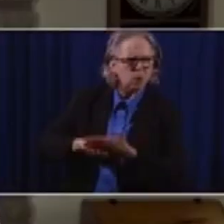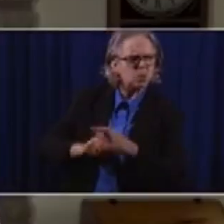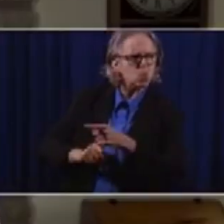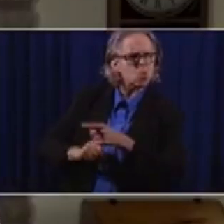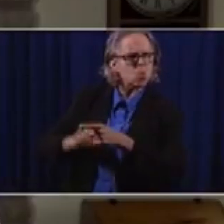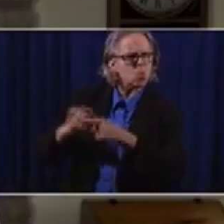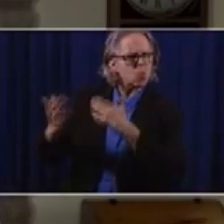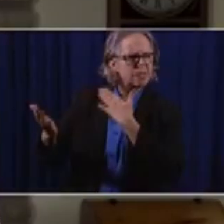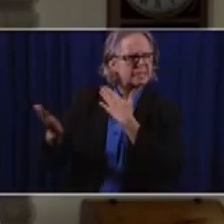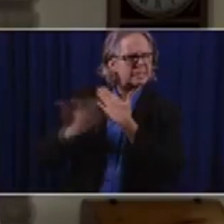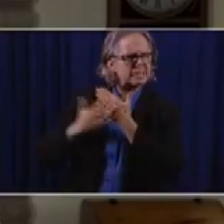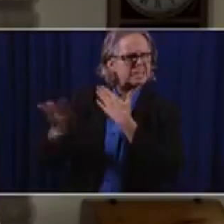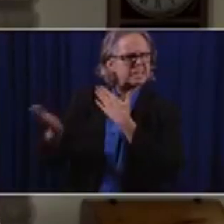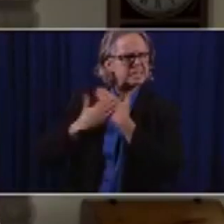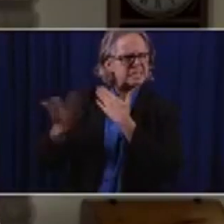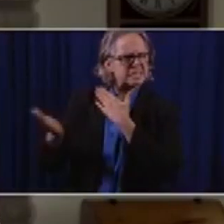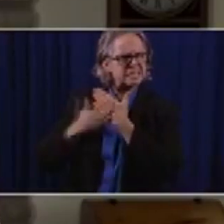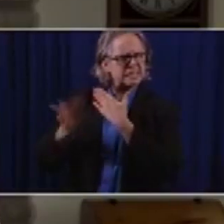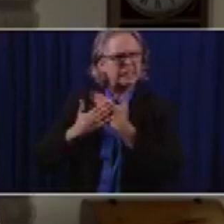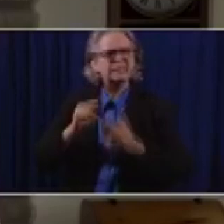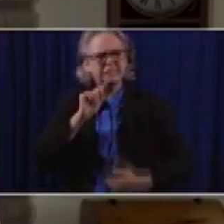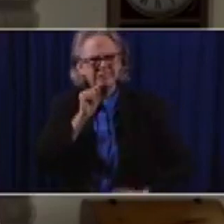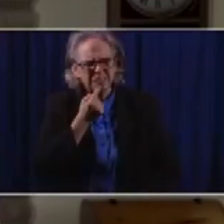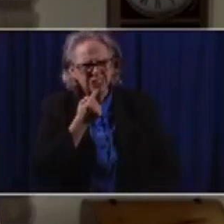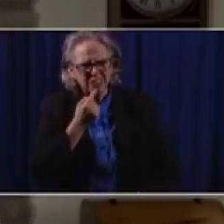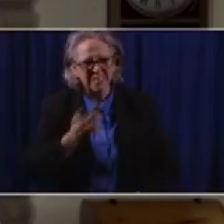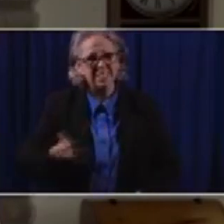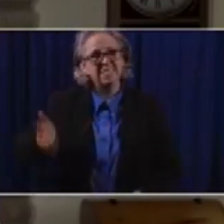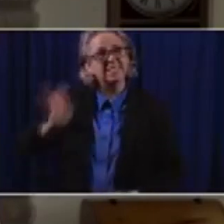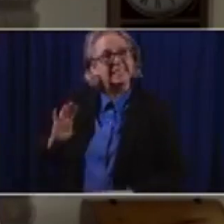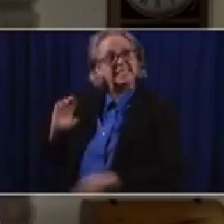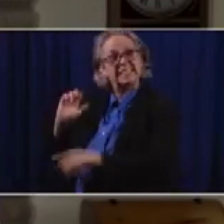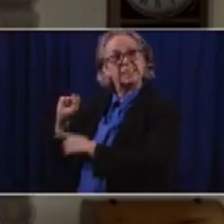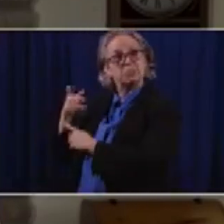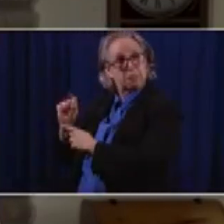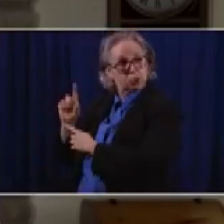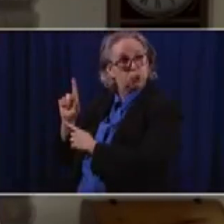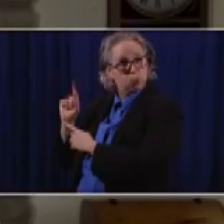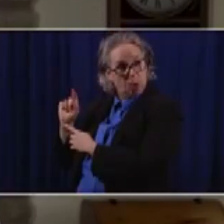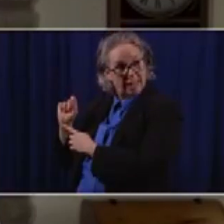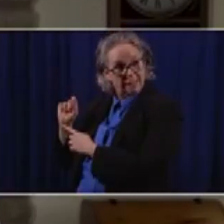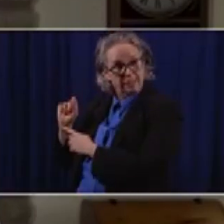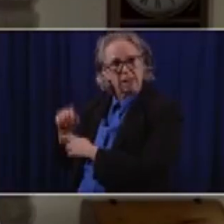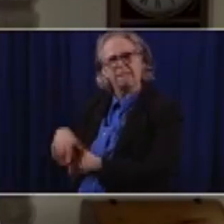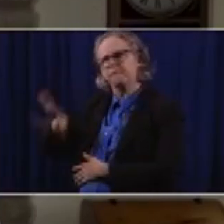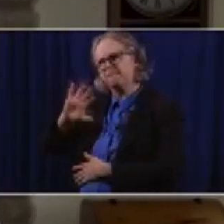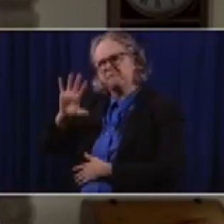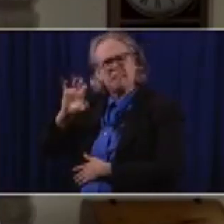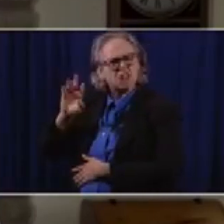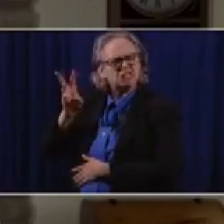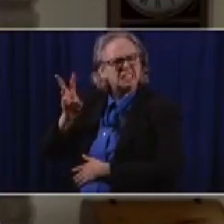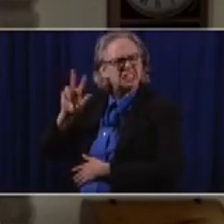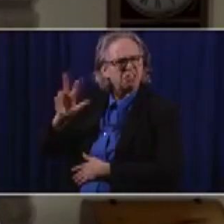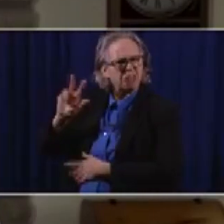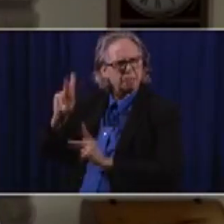hospitalizations. On September 20th, we had 563 COVID patients in Ohio